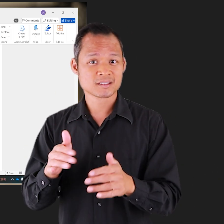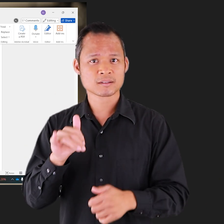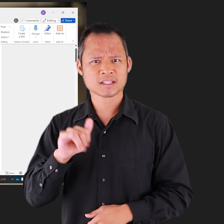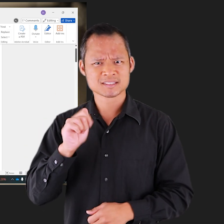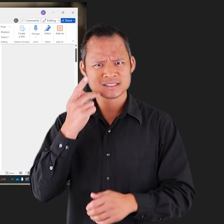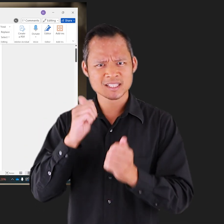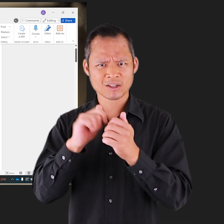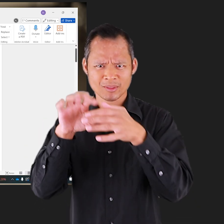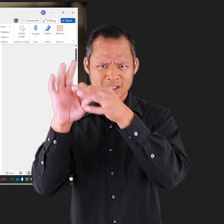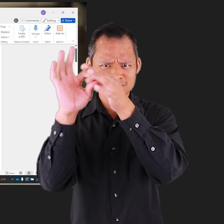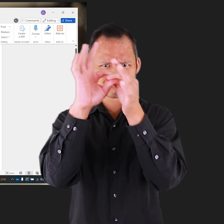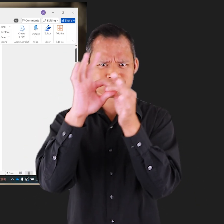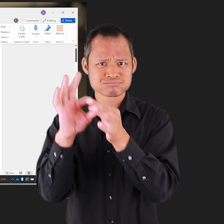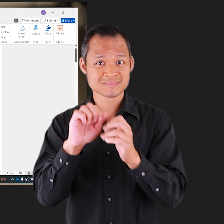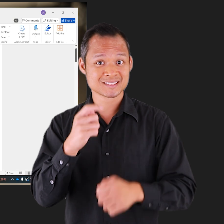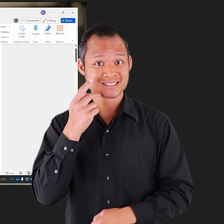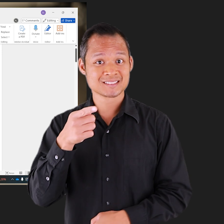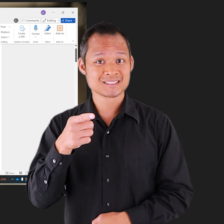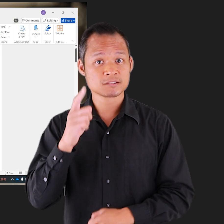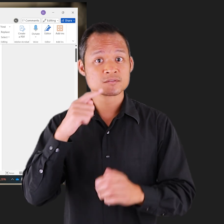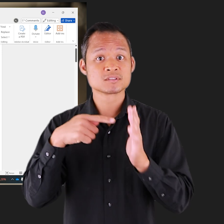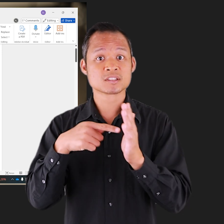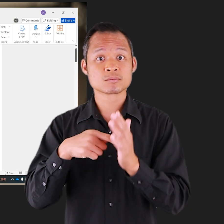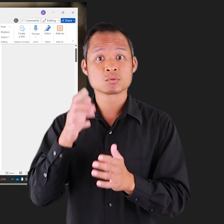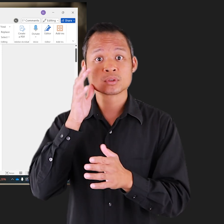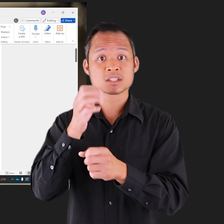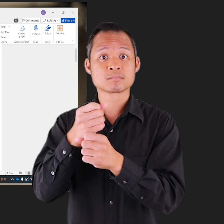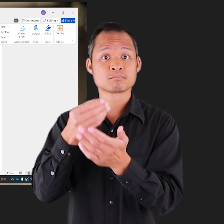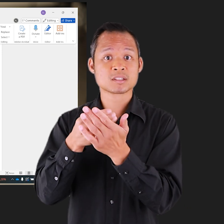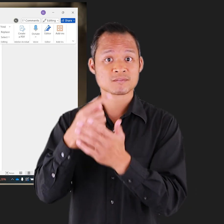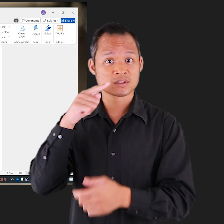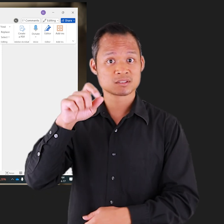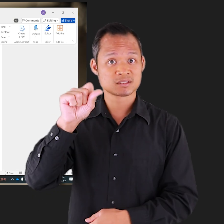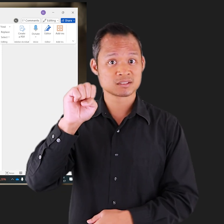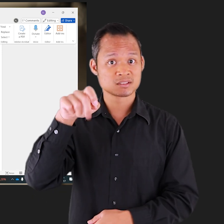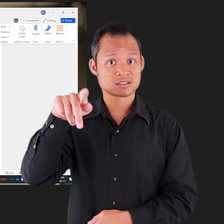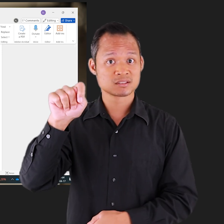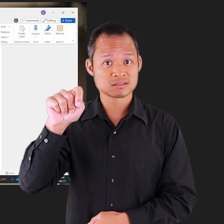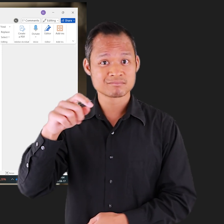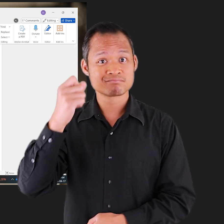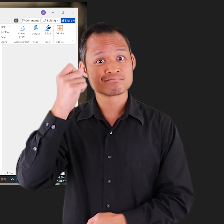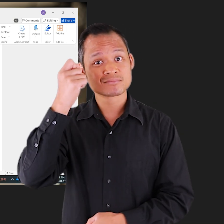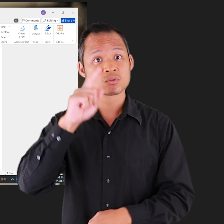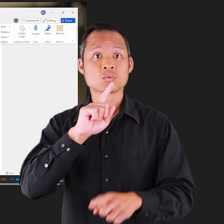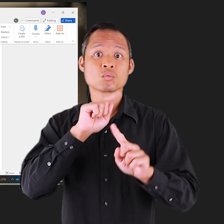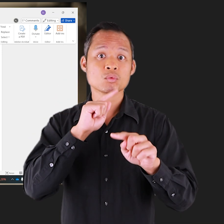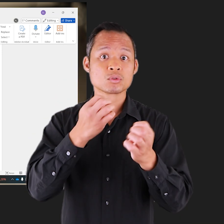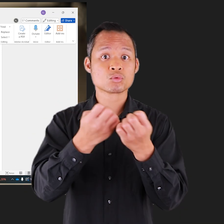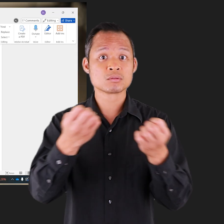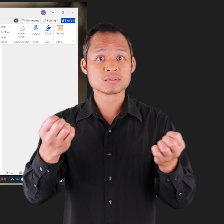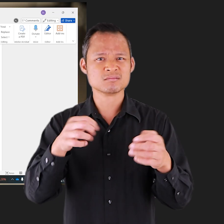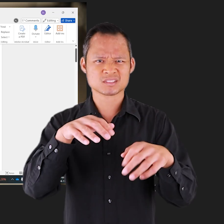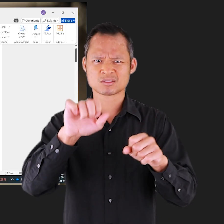plan. You can see how all of this interconnects. In this example, if they get the money in September, they will